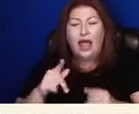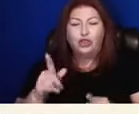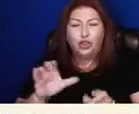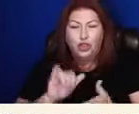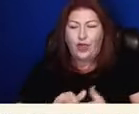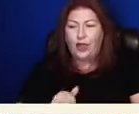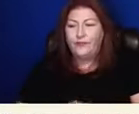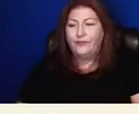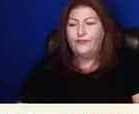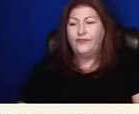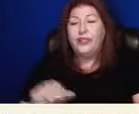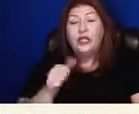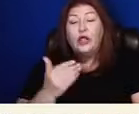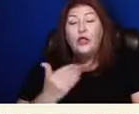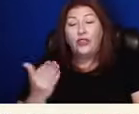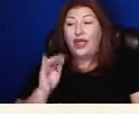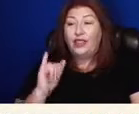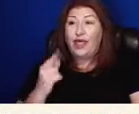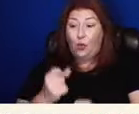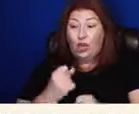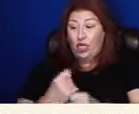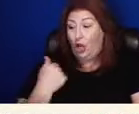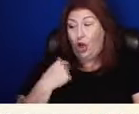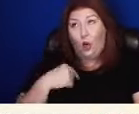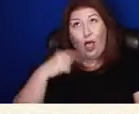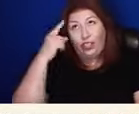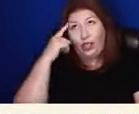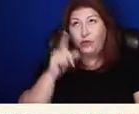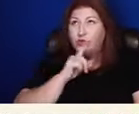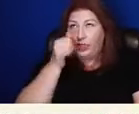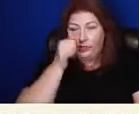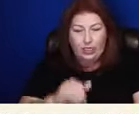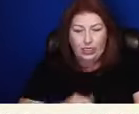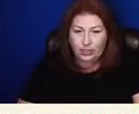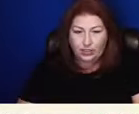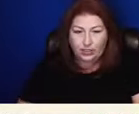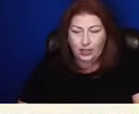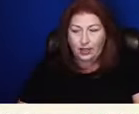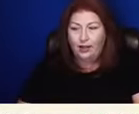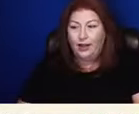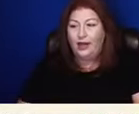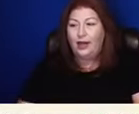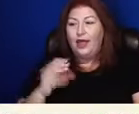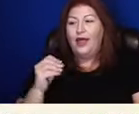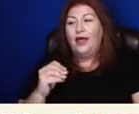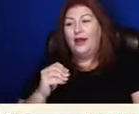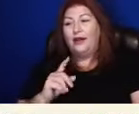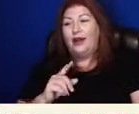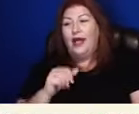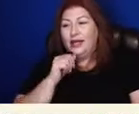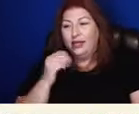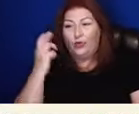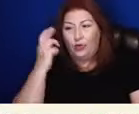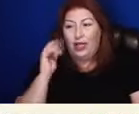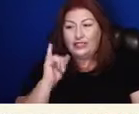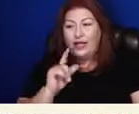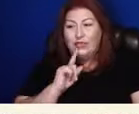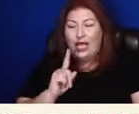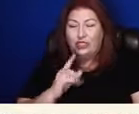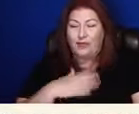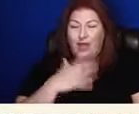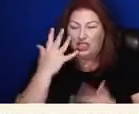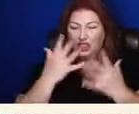This is another thing that a year ago I thought was absolutely ridiculous, and realized that it was actually my shame stuff that